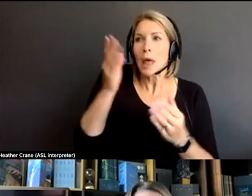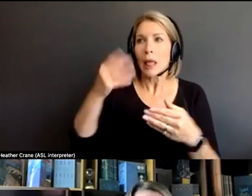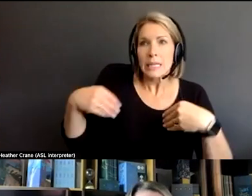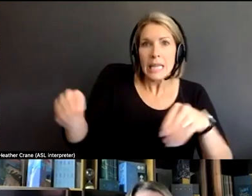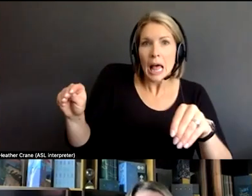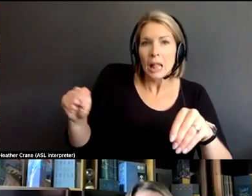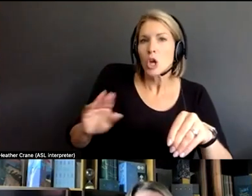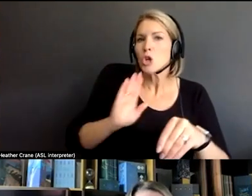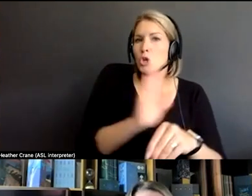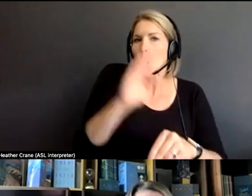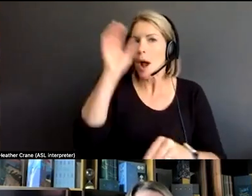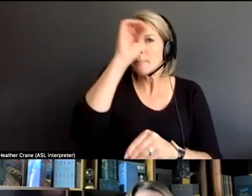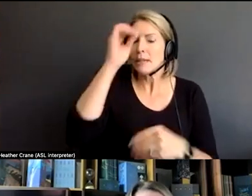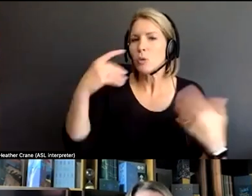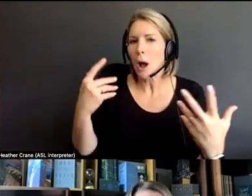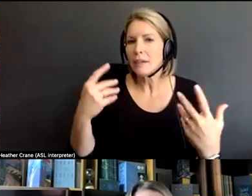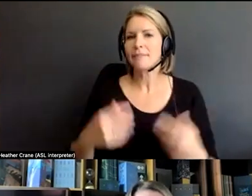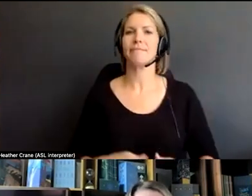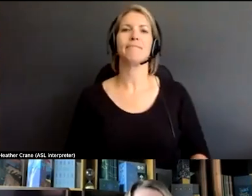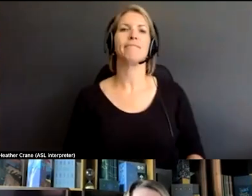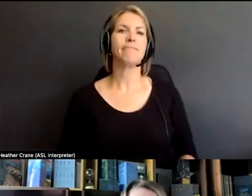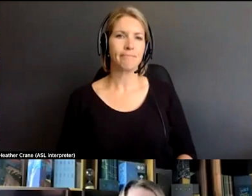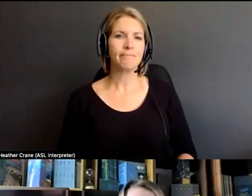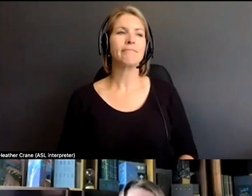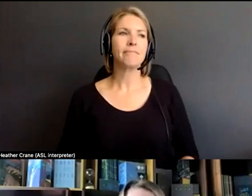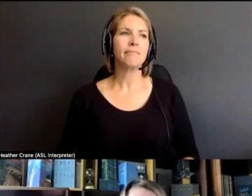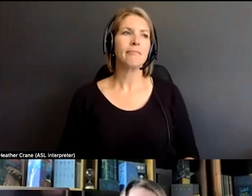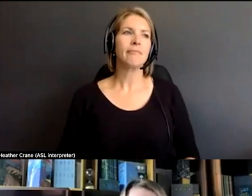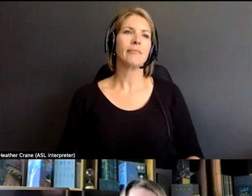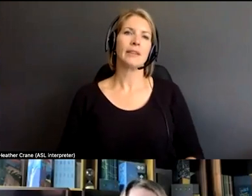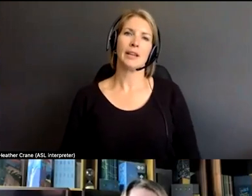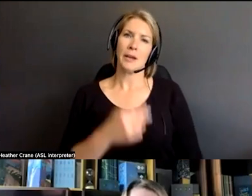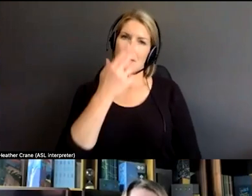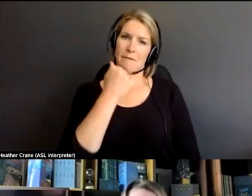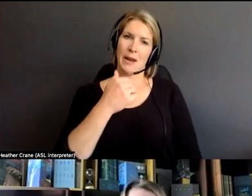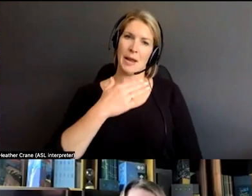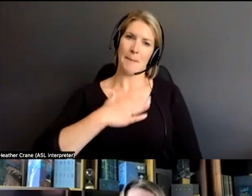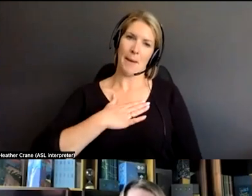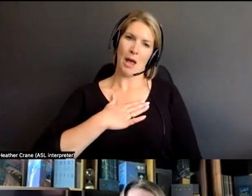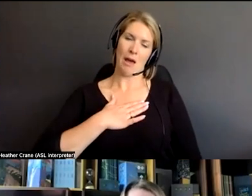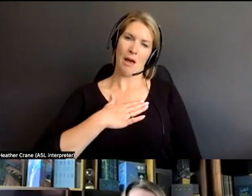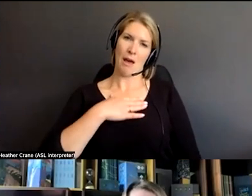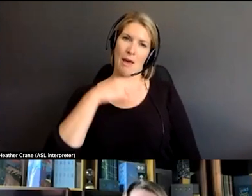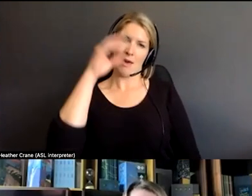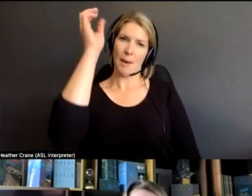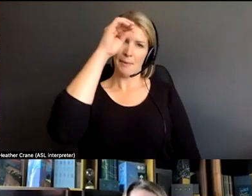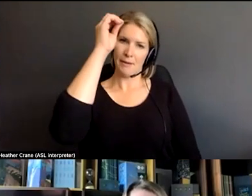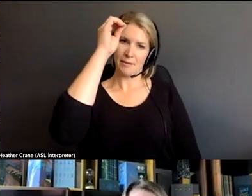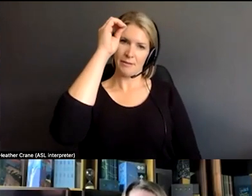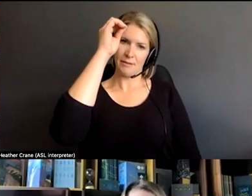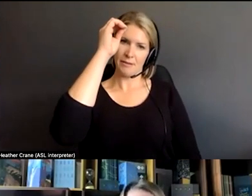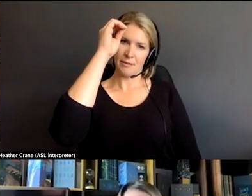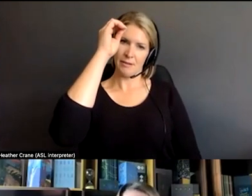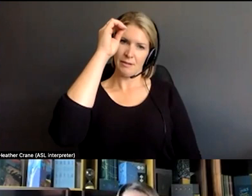look for? Yeah, first of all, I'd say I think my opinions are somewhat less impassioned at 1:30